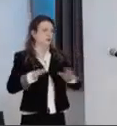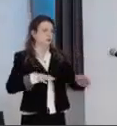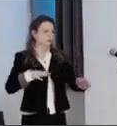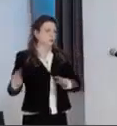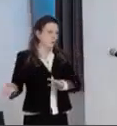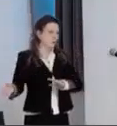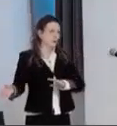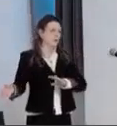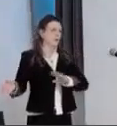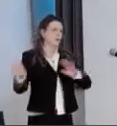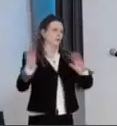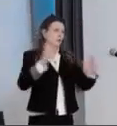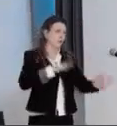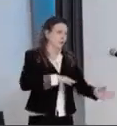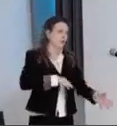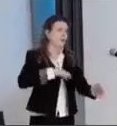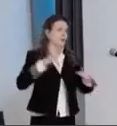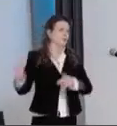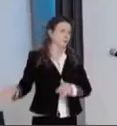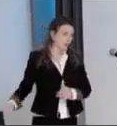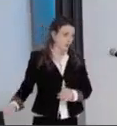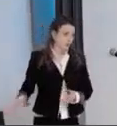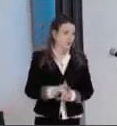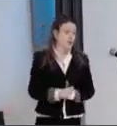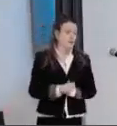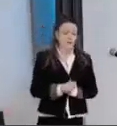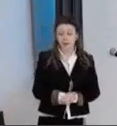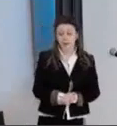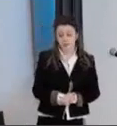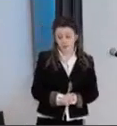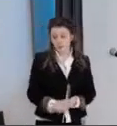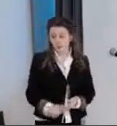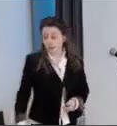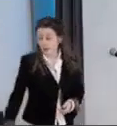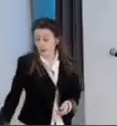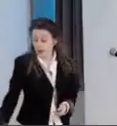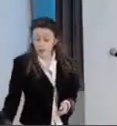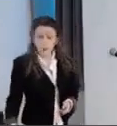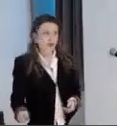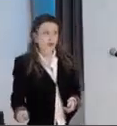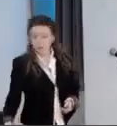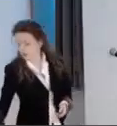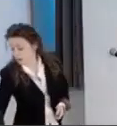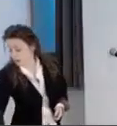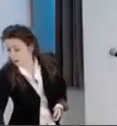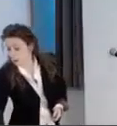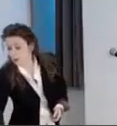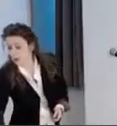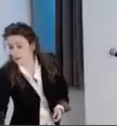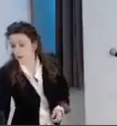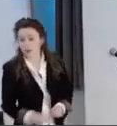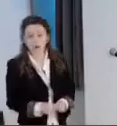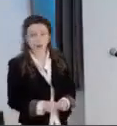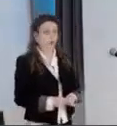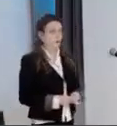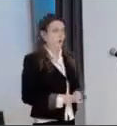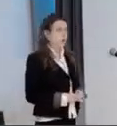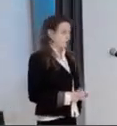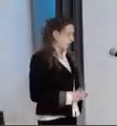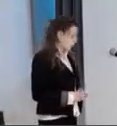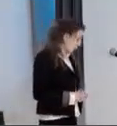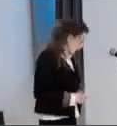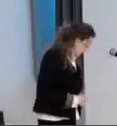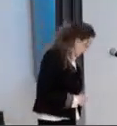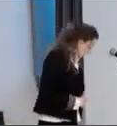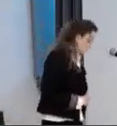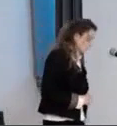this, I'm going to talk about both fashion design and perfume design today. When it comes to the aesthetic appreciation